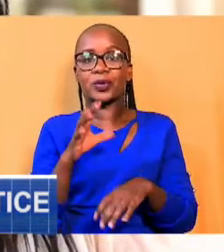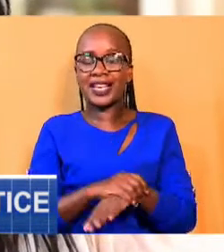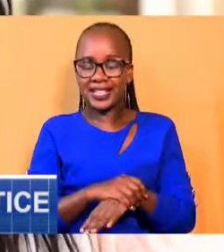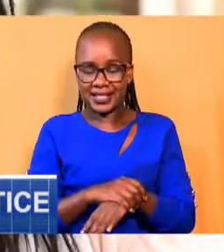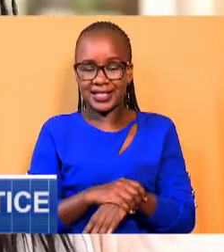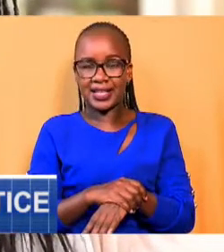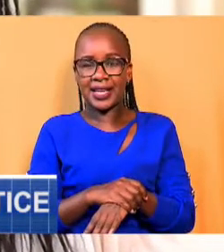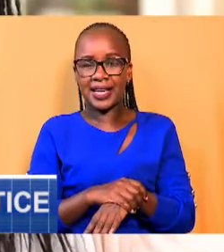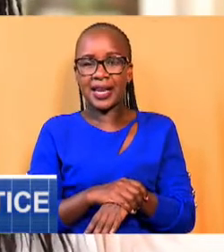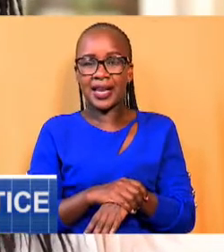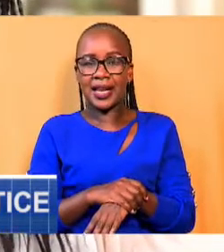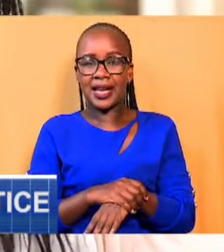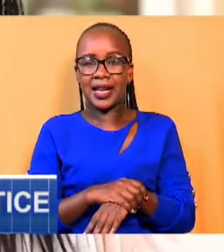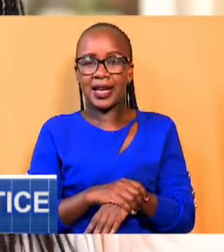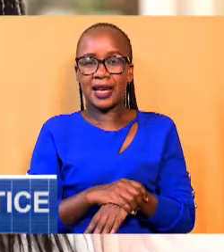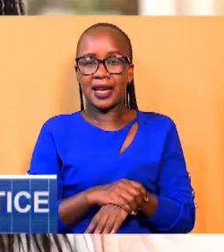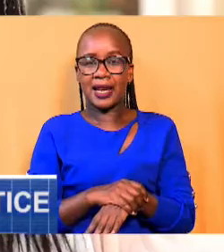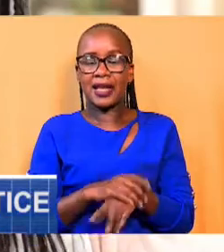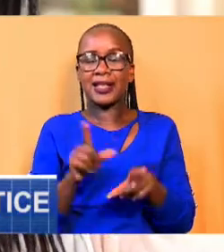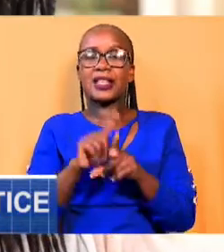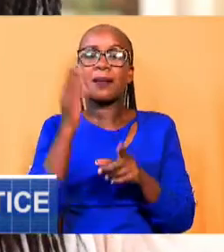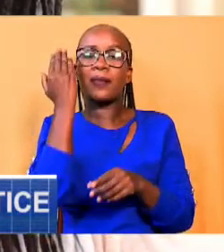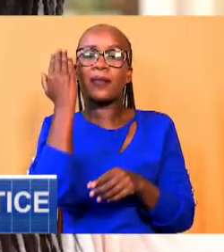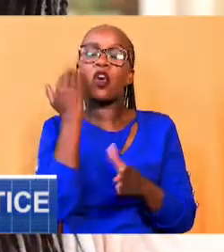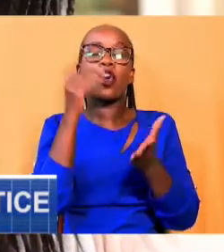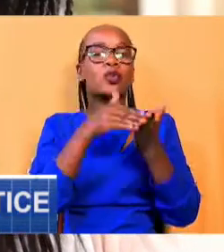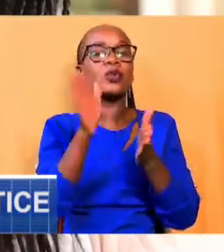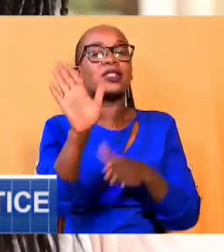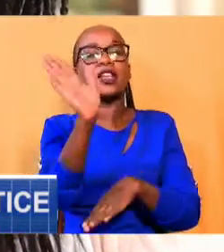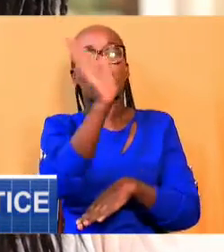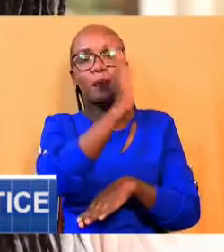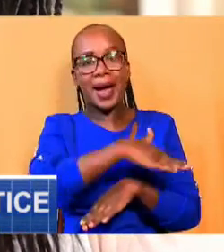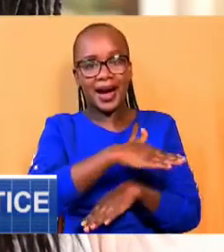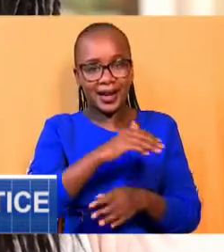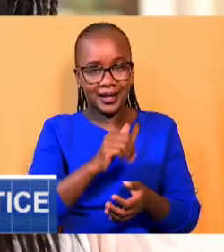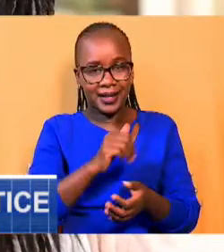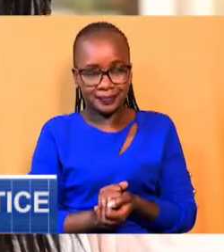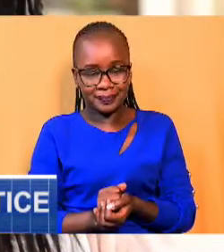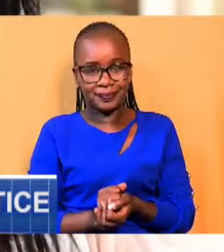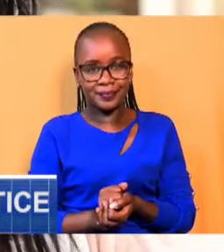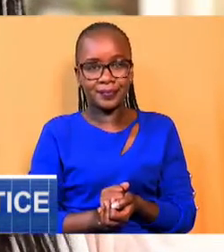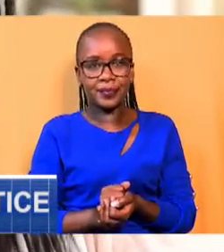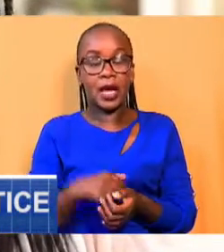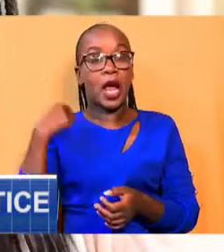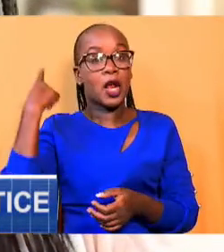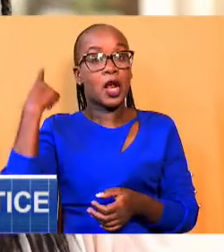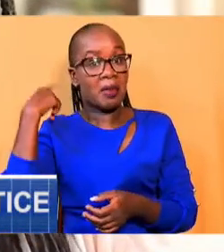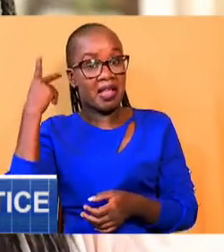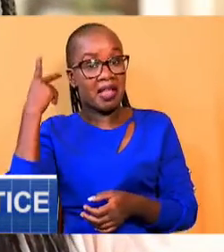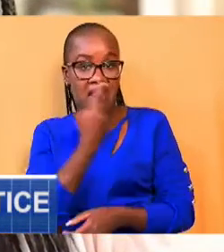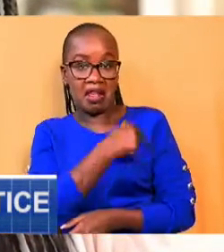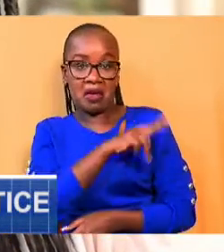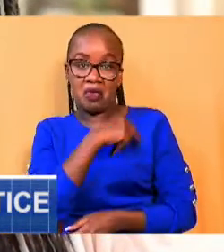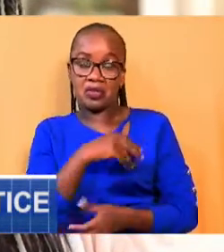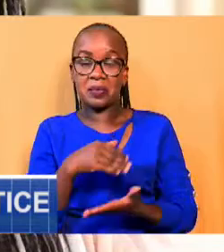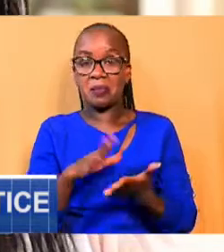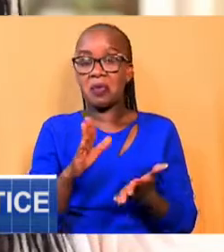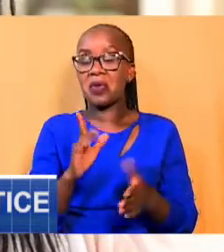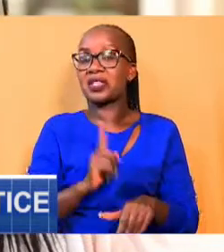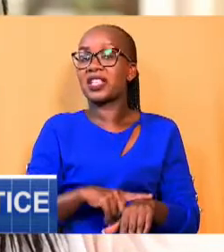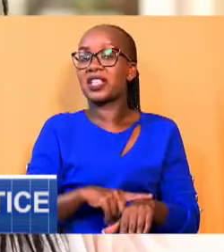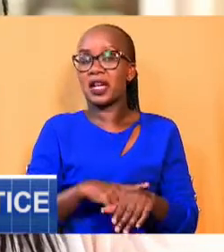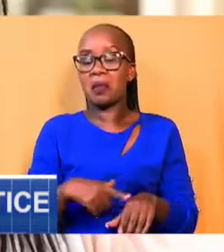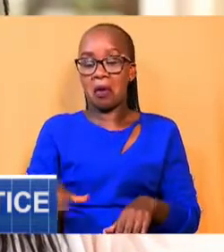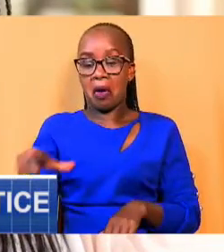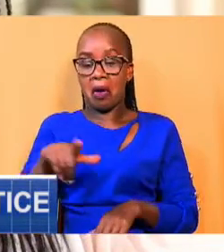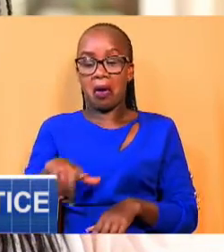plea. So essentially the court will send you back to Mathare Hospital most times, or